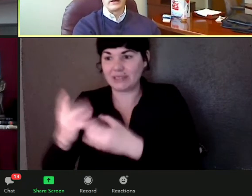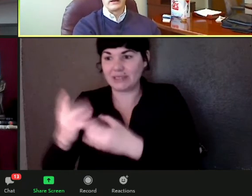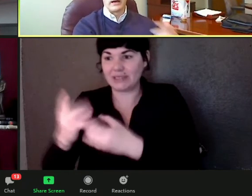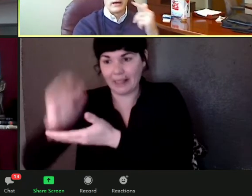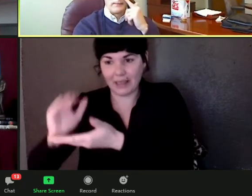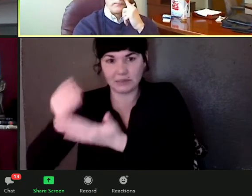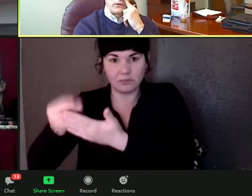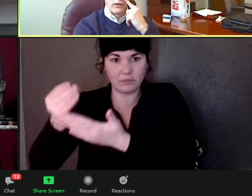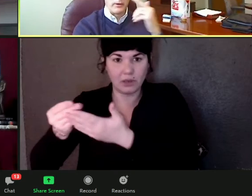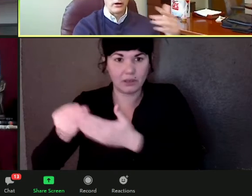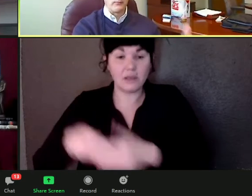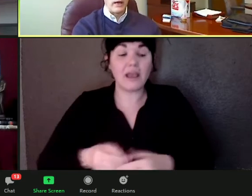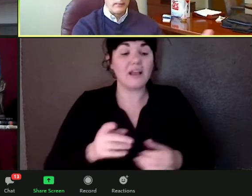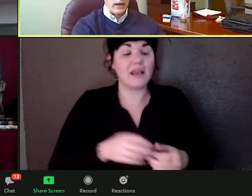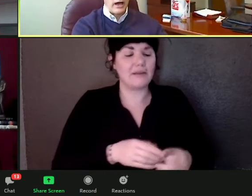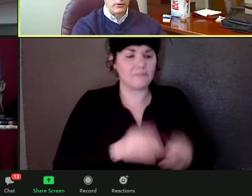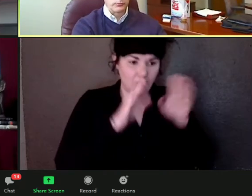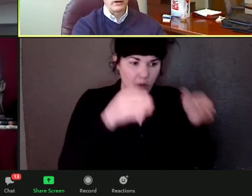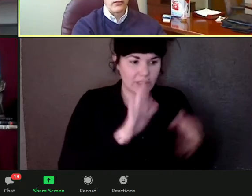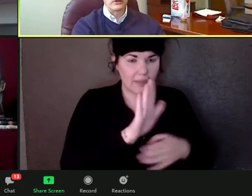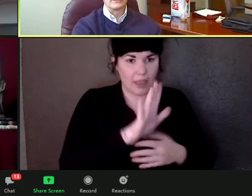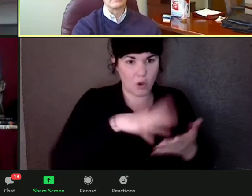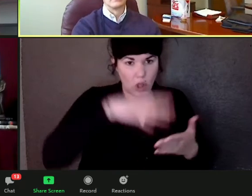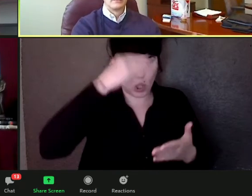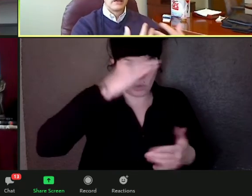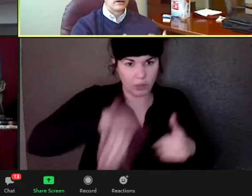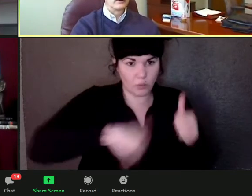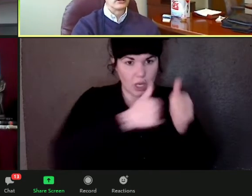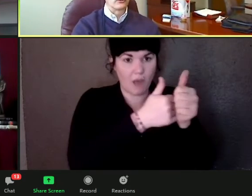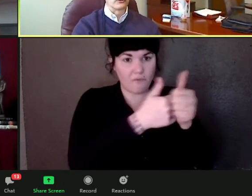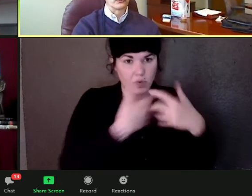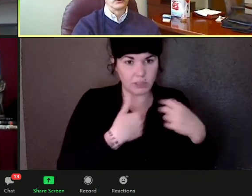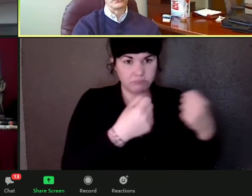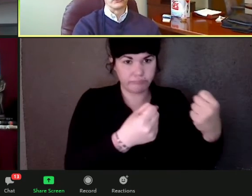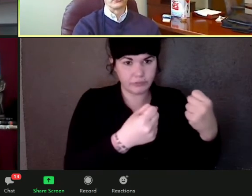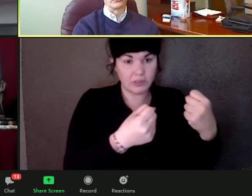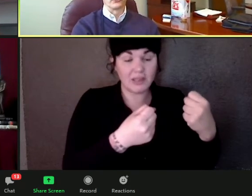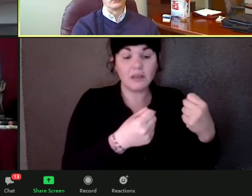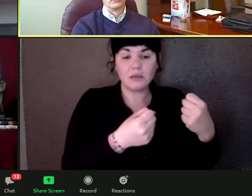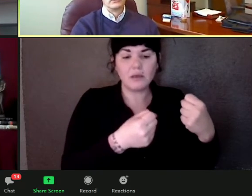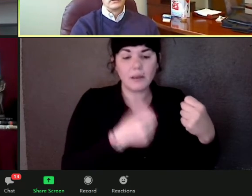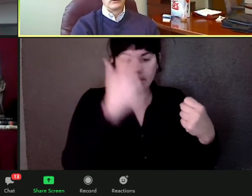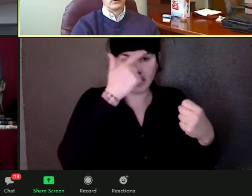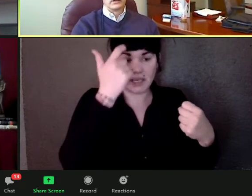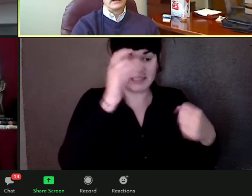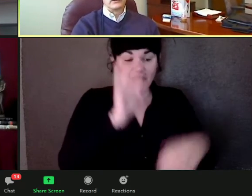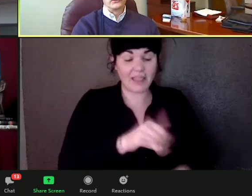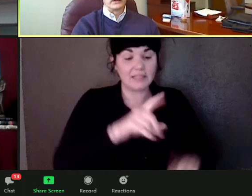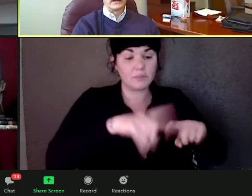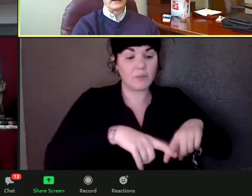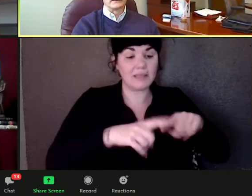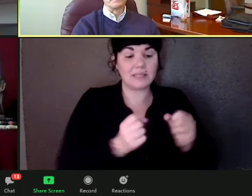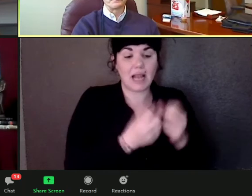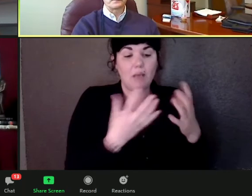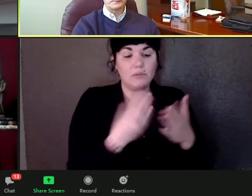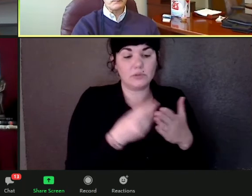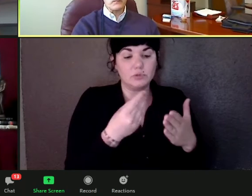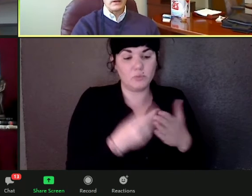that's where, you know, about how much money they're getting coming into their school system. So it really is